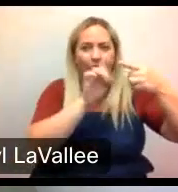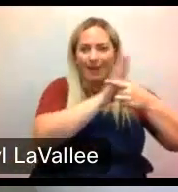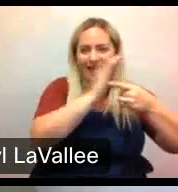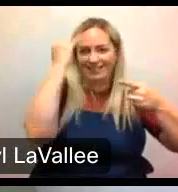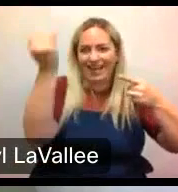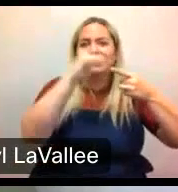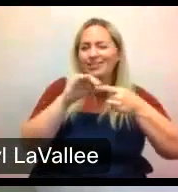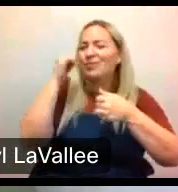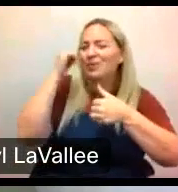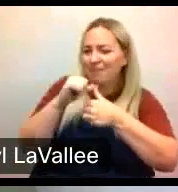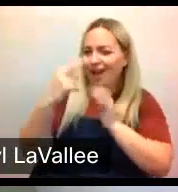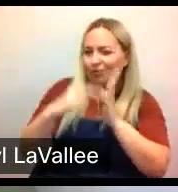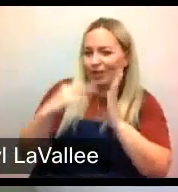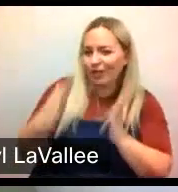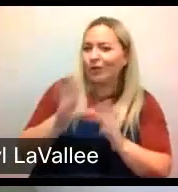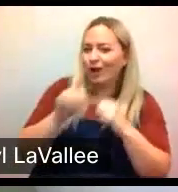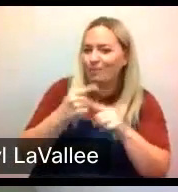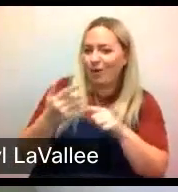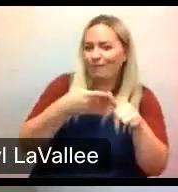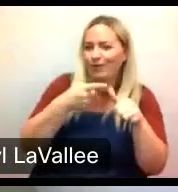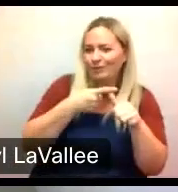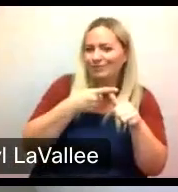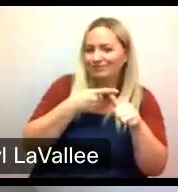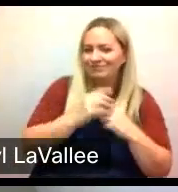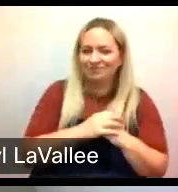your reader what you were talking about in the first place.